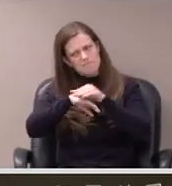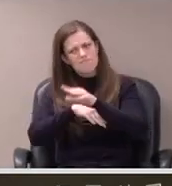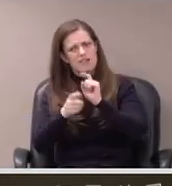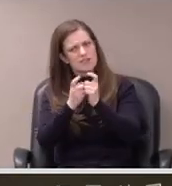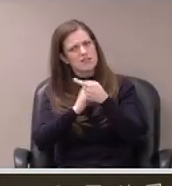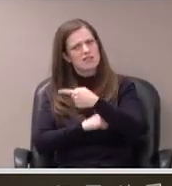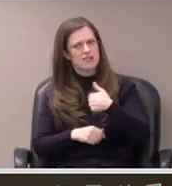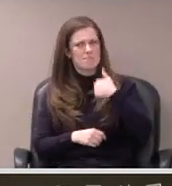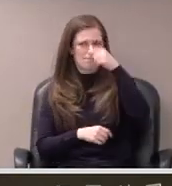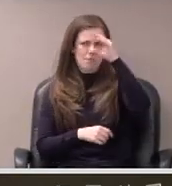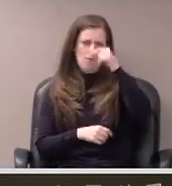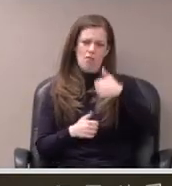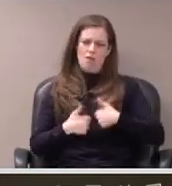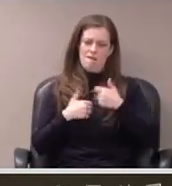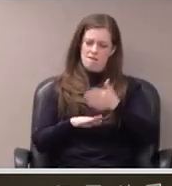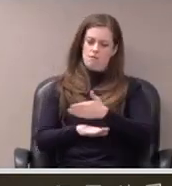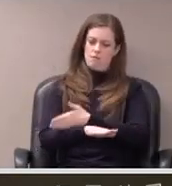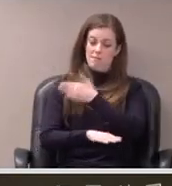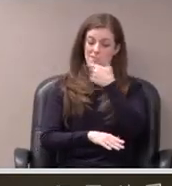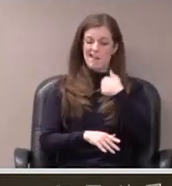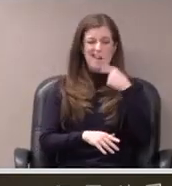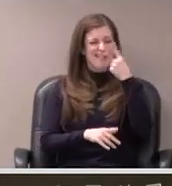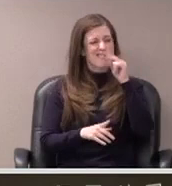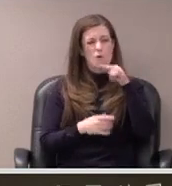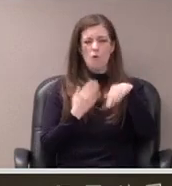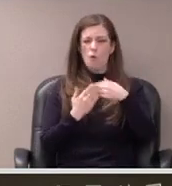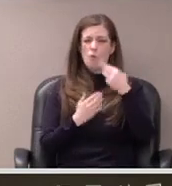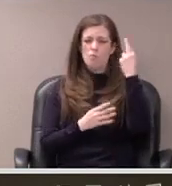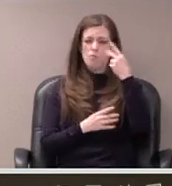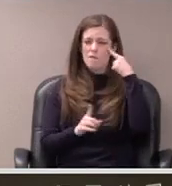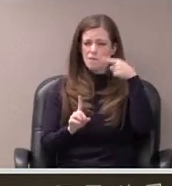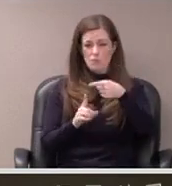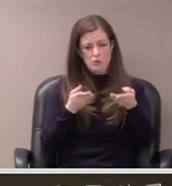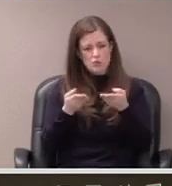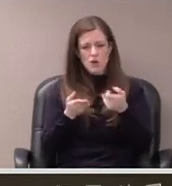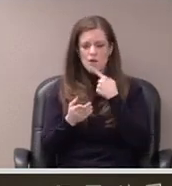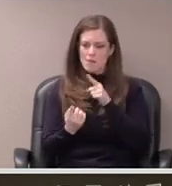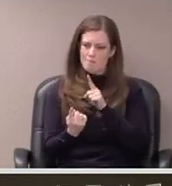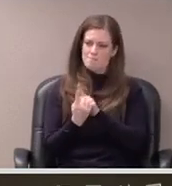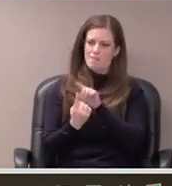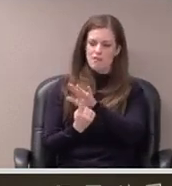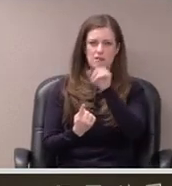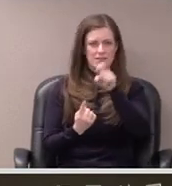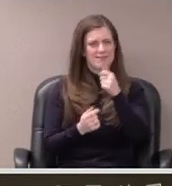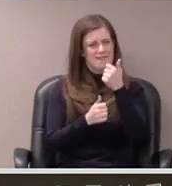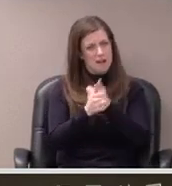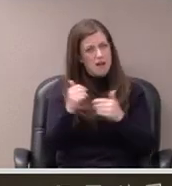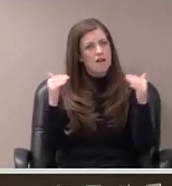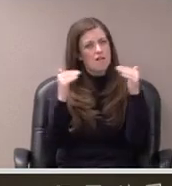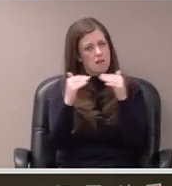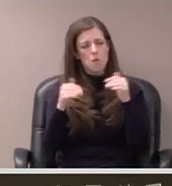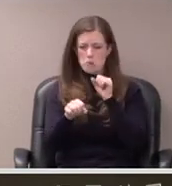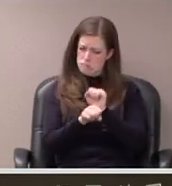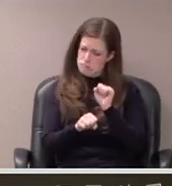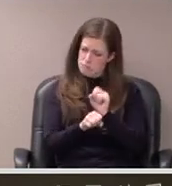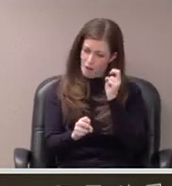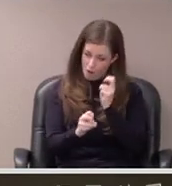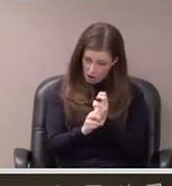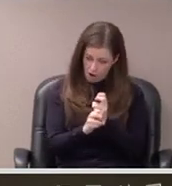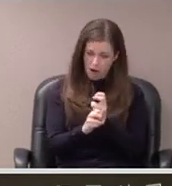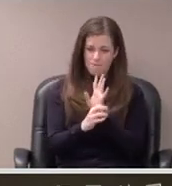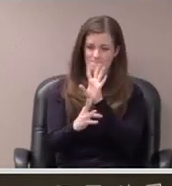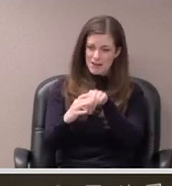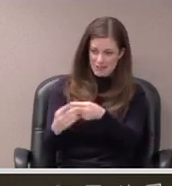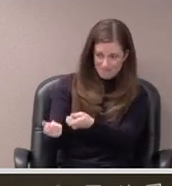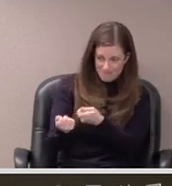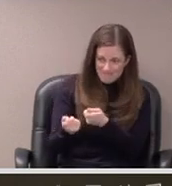the better. And I think it's just the whole purpose that we serve here, that we are meeting their needs on every level, and we're working really hard, we're engaging